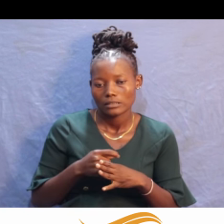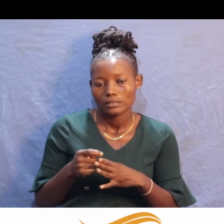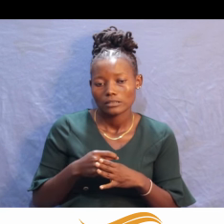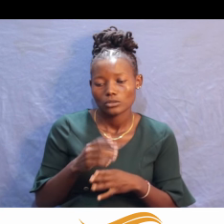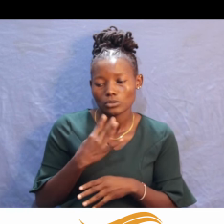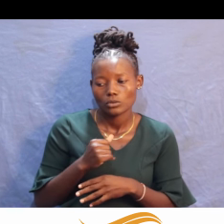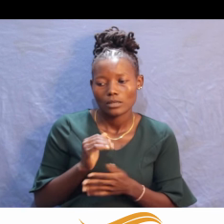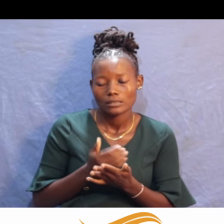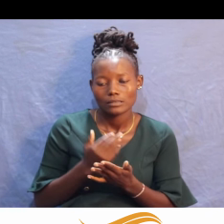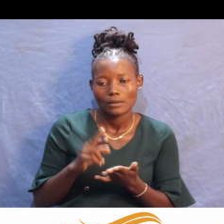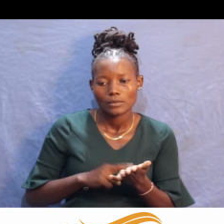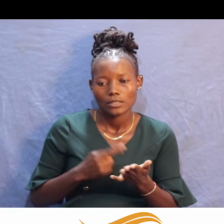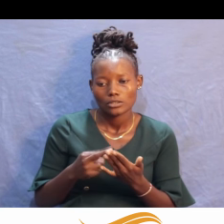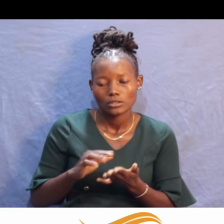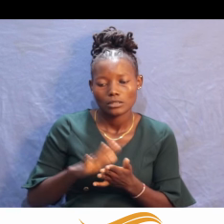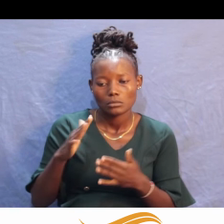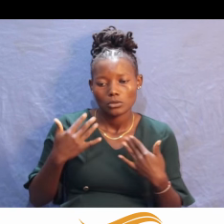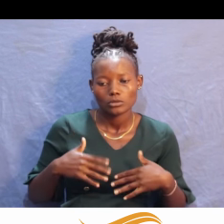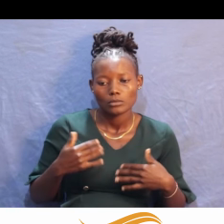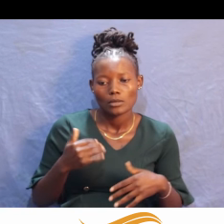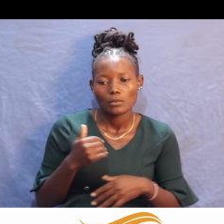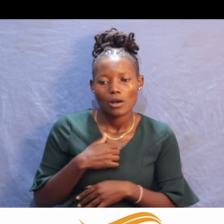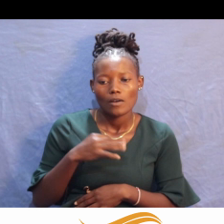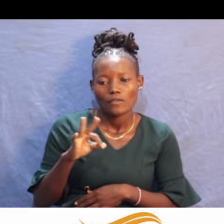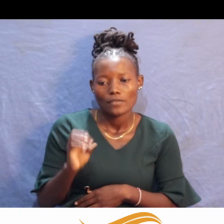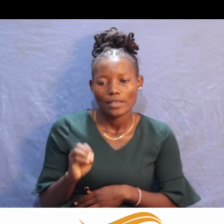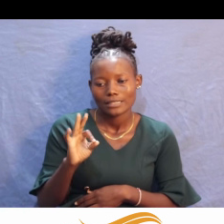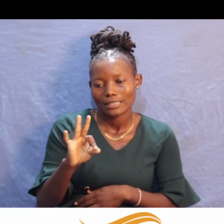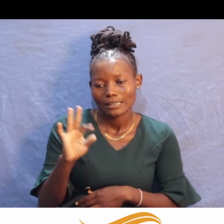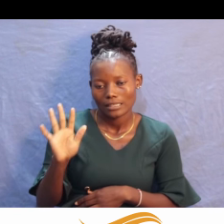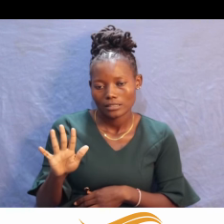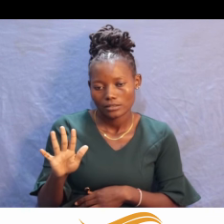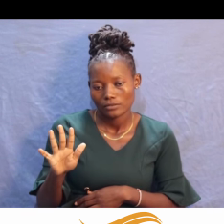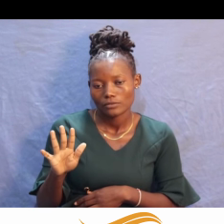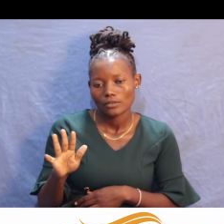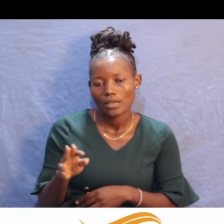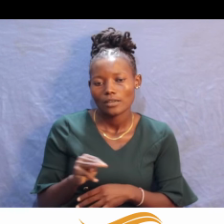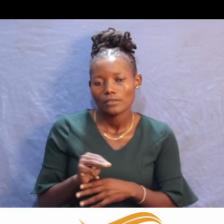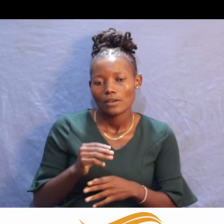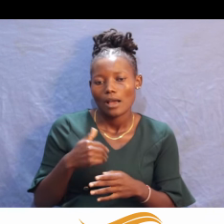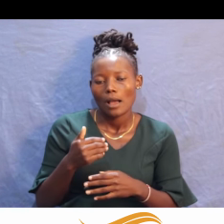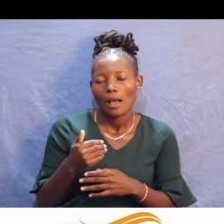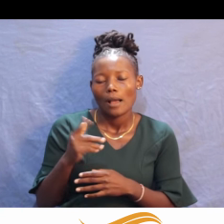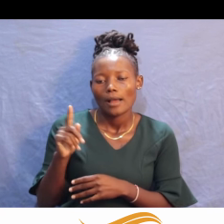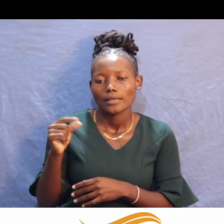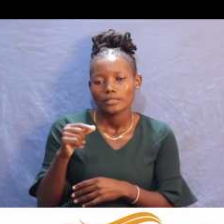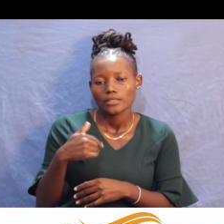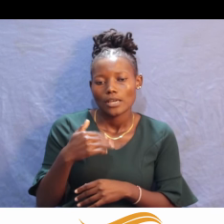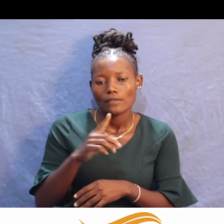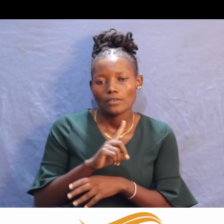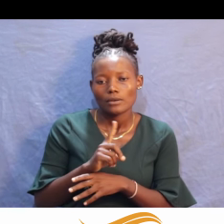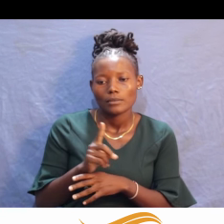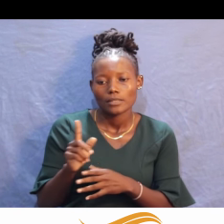equipment. Most people have 30 to 35 milliliters of oxygen per kilogram per minute.